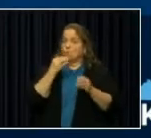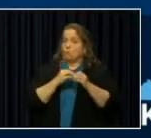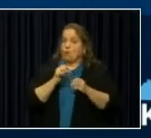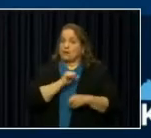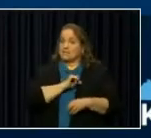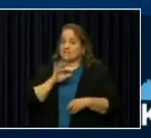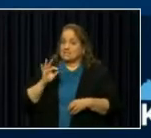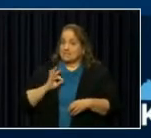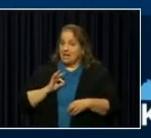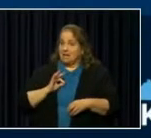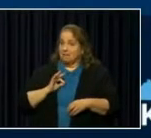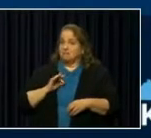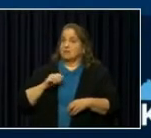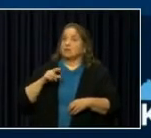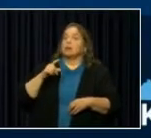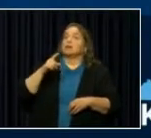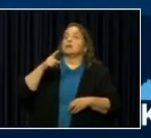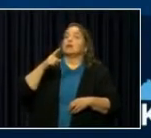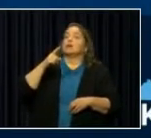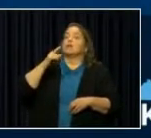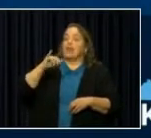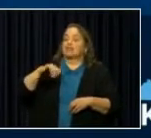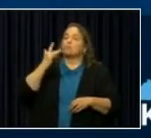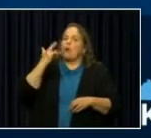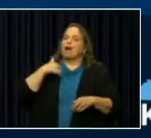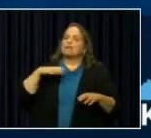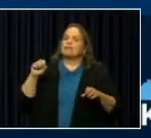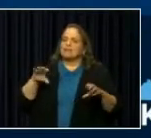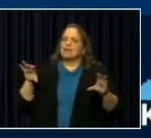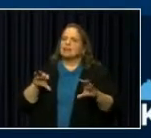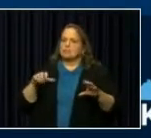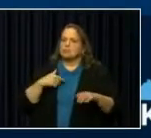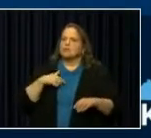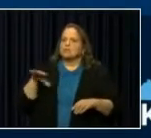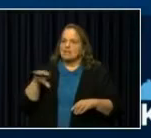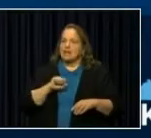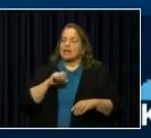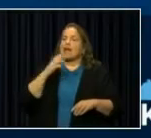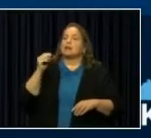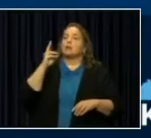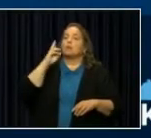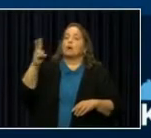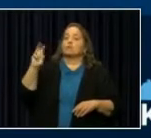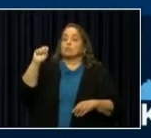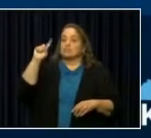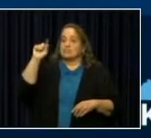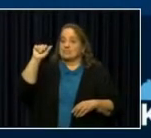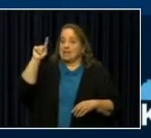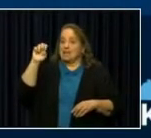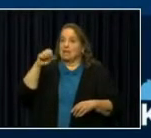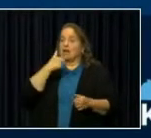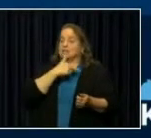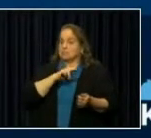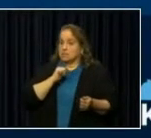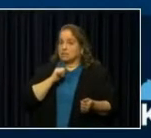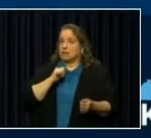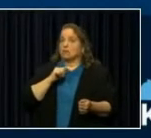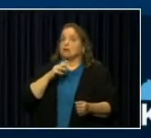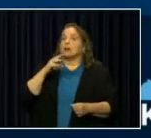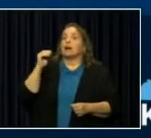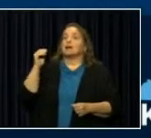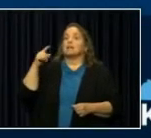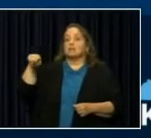staff. It's why we're taking the actions that we are taking. And then in Western State, we have